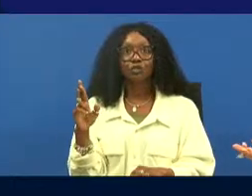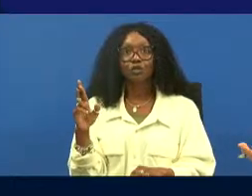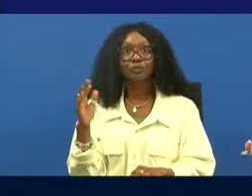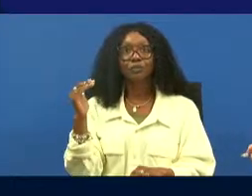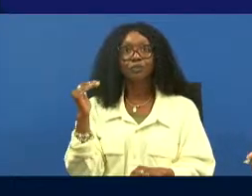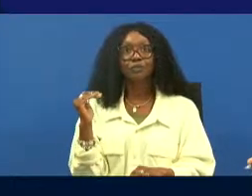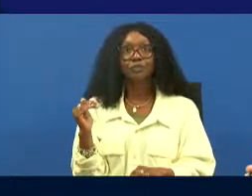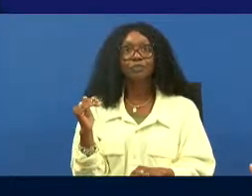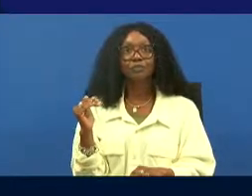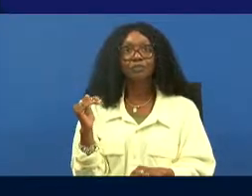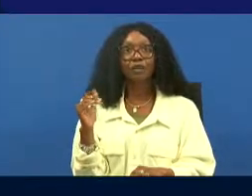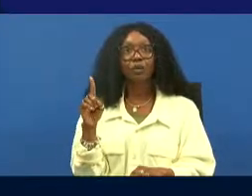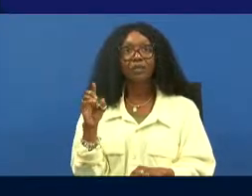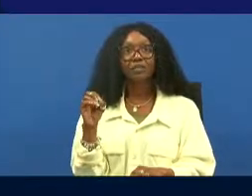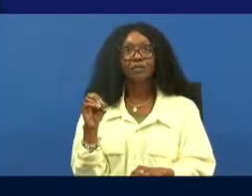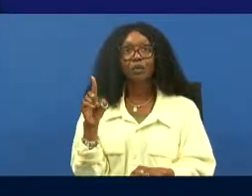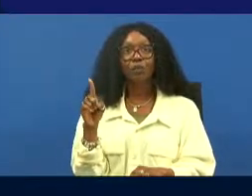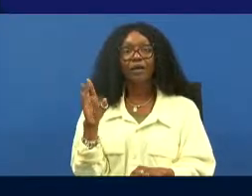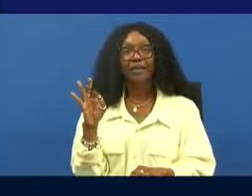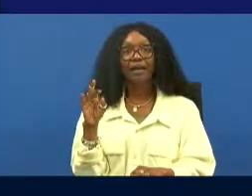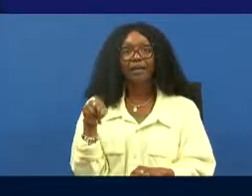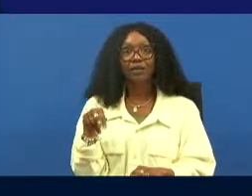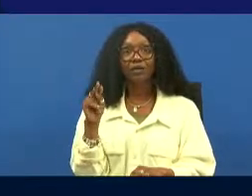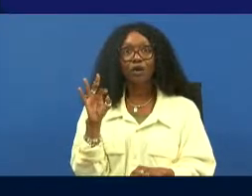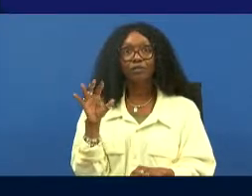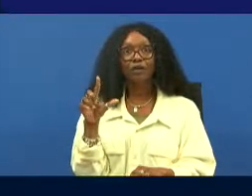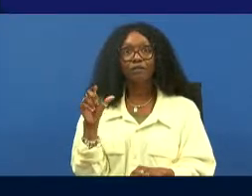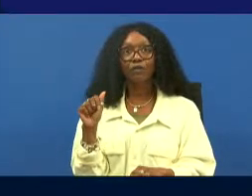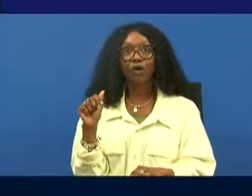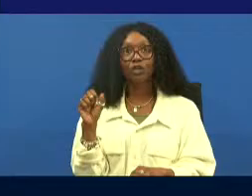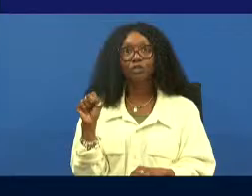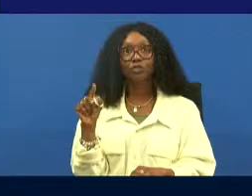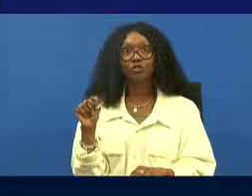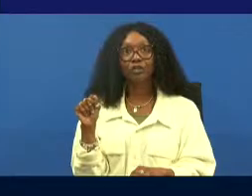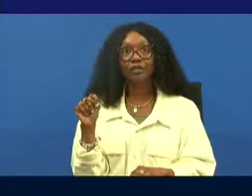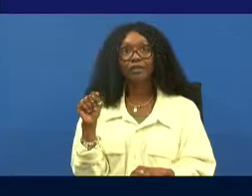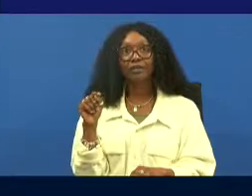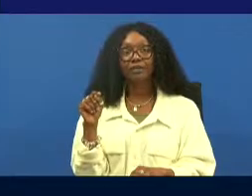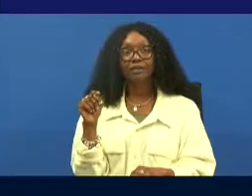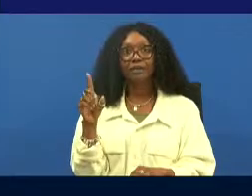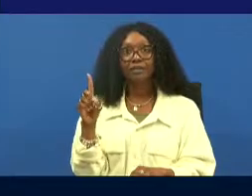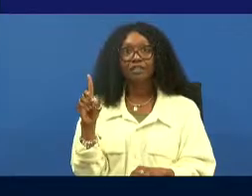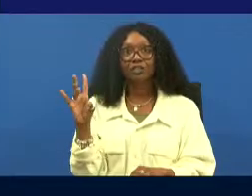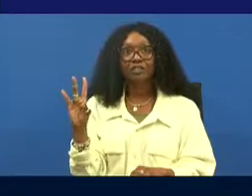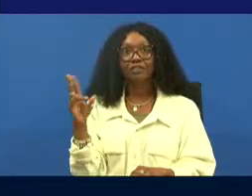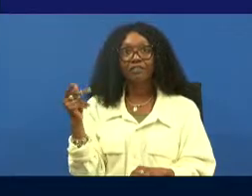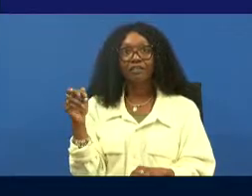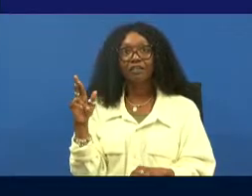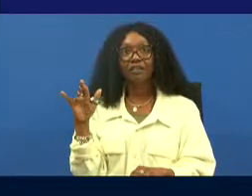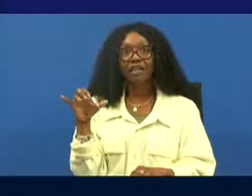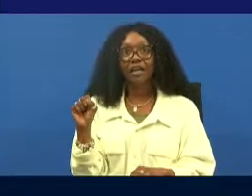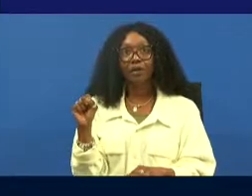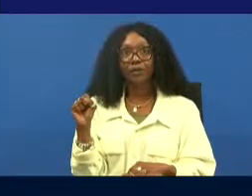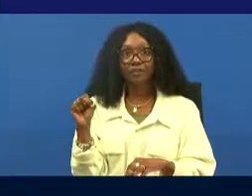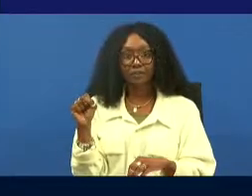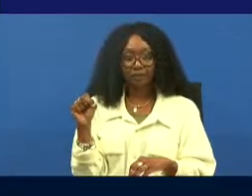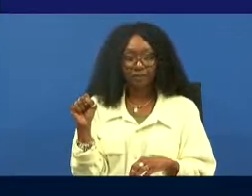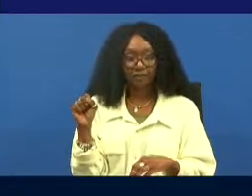al., 1019 North 40th Street, Council District 7, Harris. Number 10, Charles Ivy Lee et